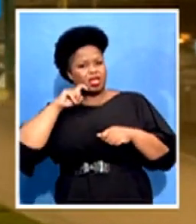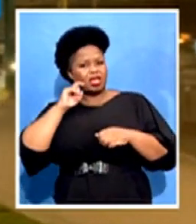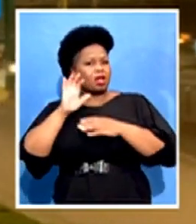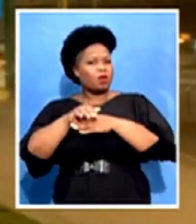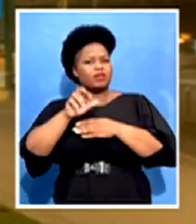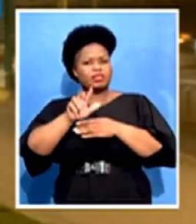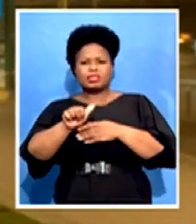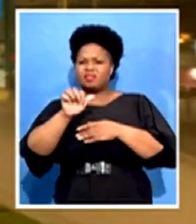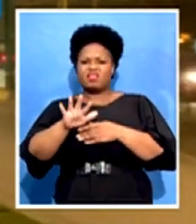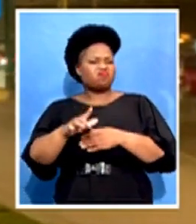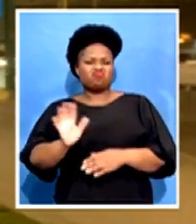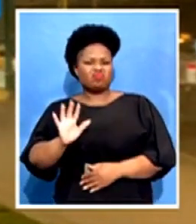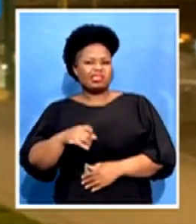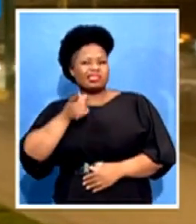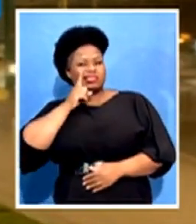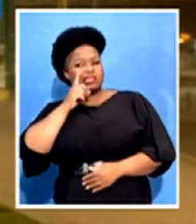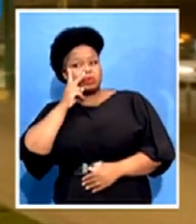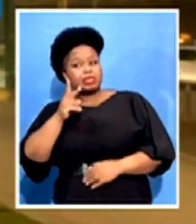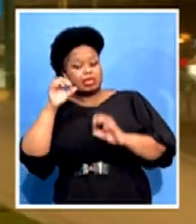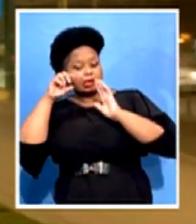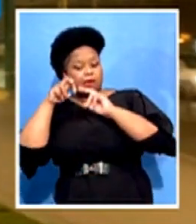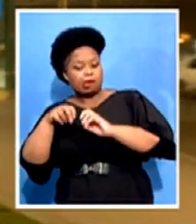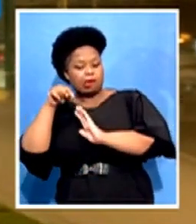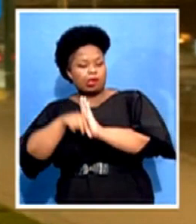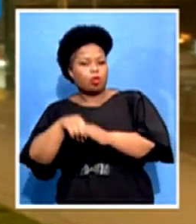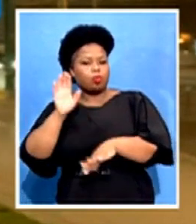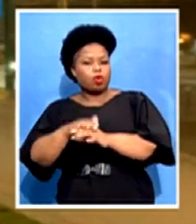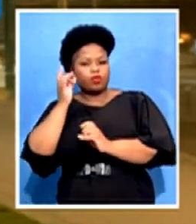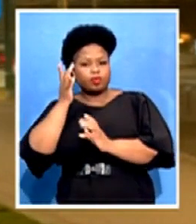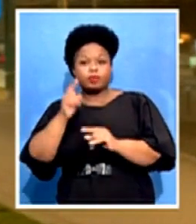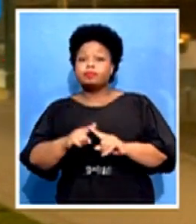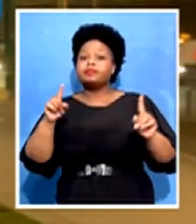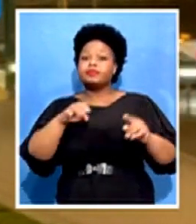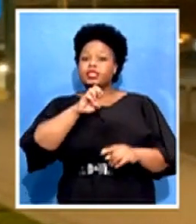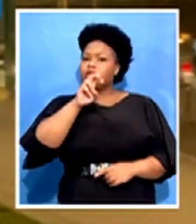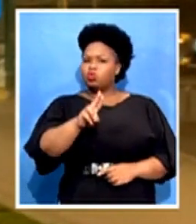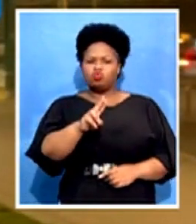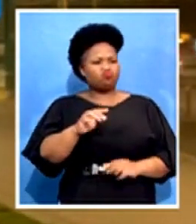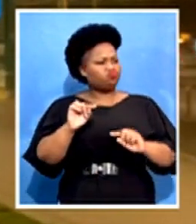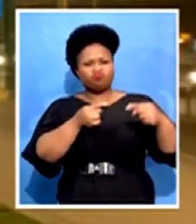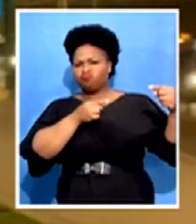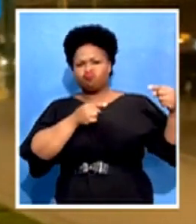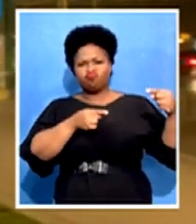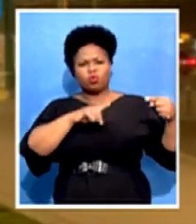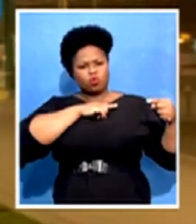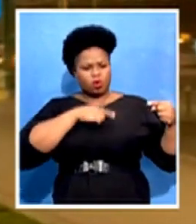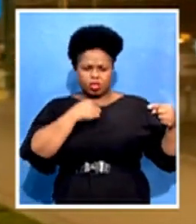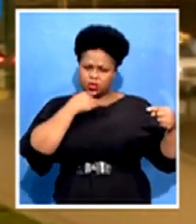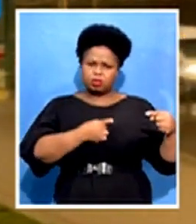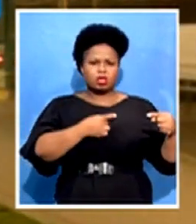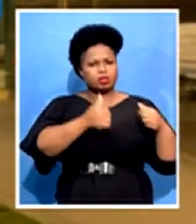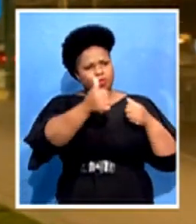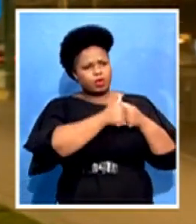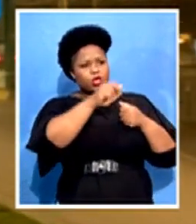more data. But EU officials disagreed, instead joining their counterparts from the UK, US and